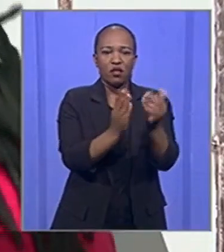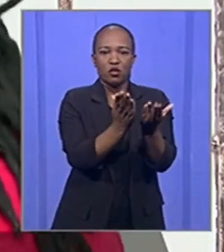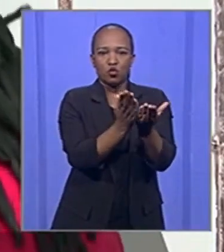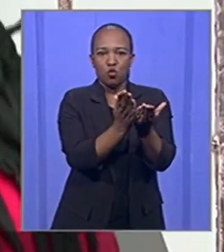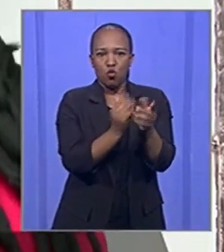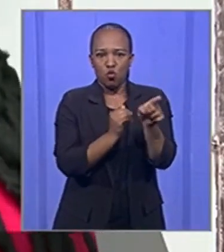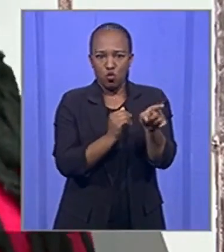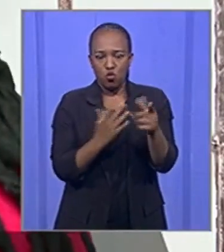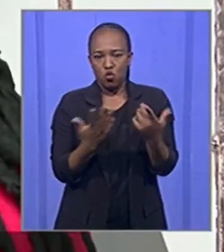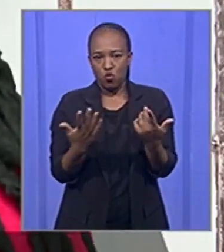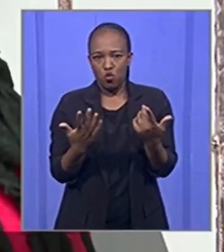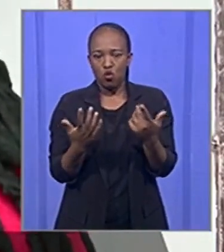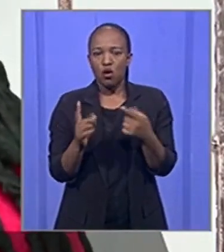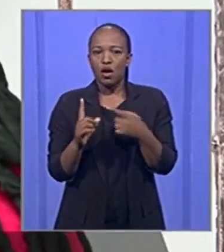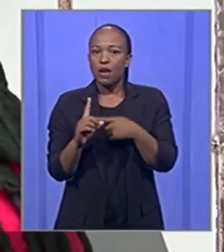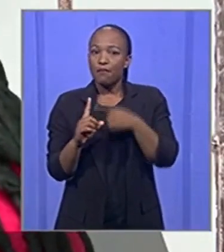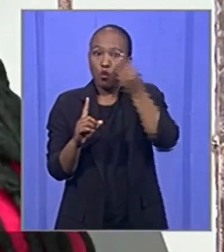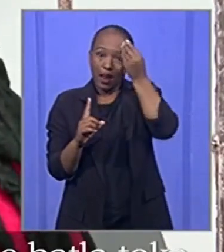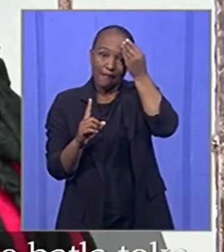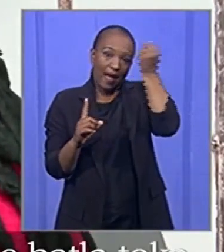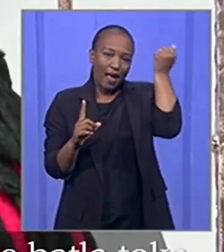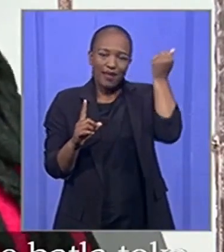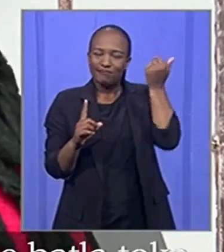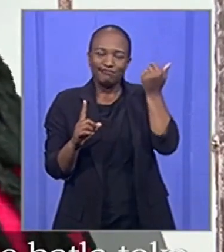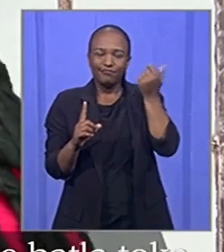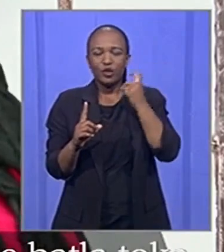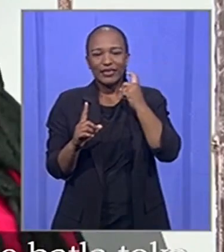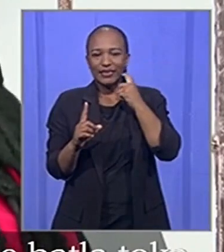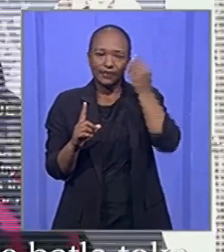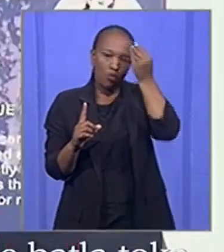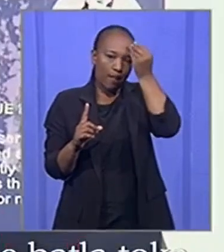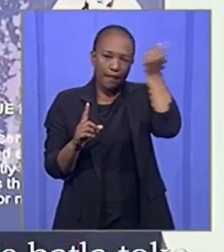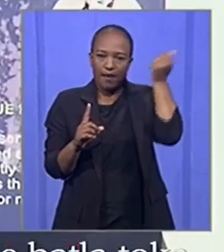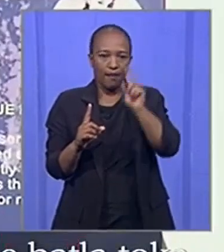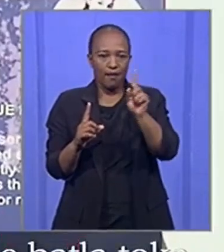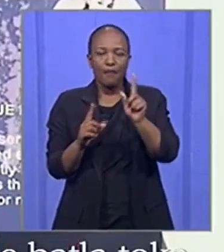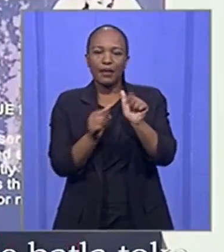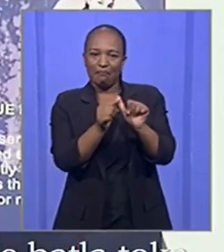la ha ka ska lebala se se lebala mare ke nagana o ka nna betere.